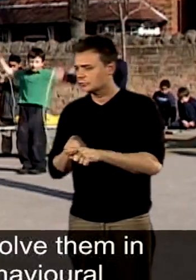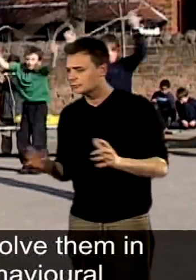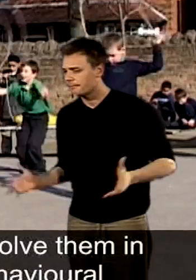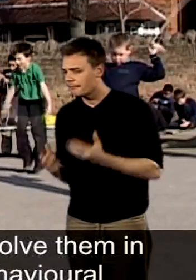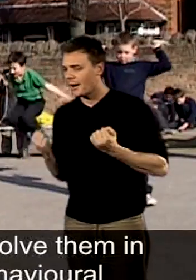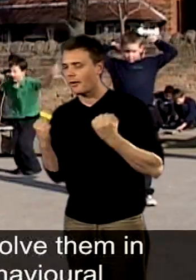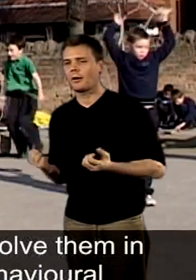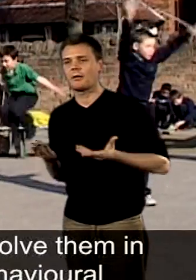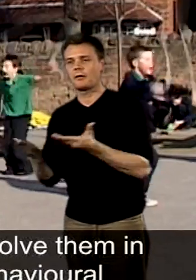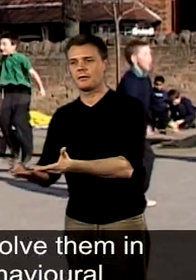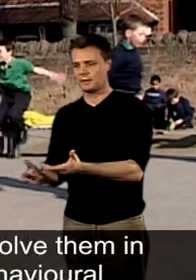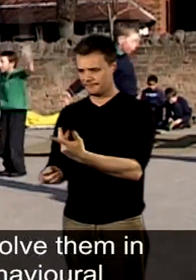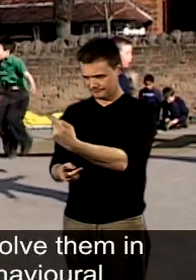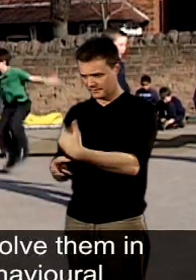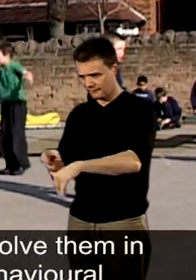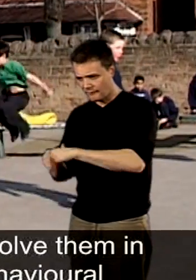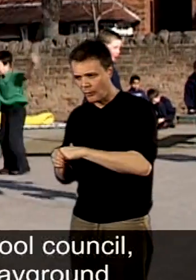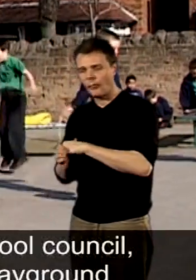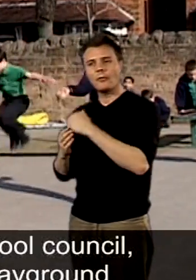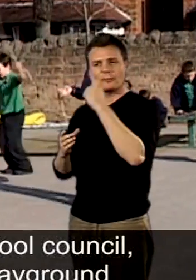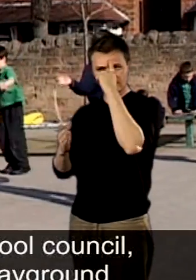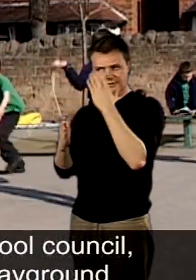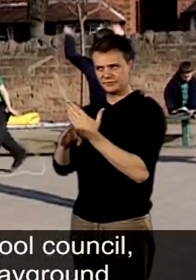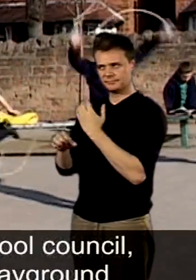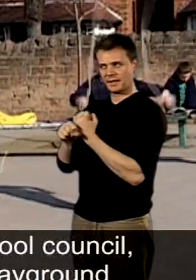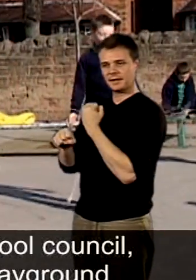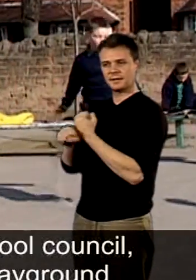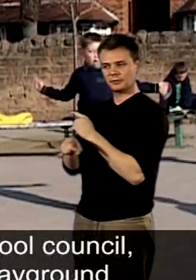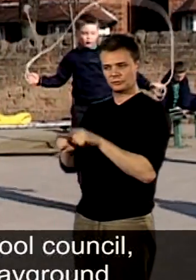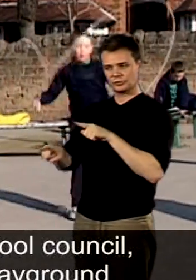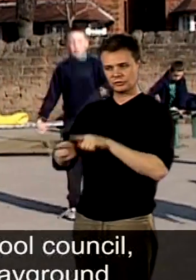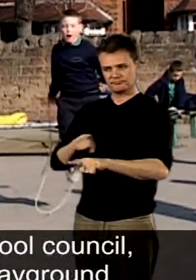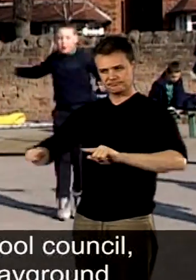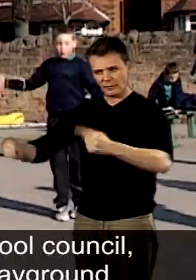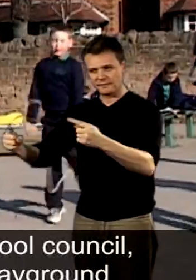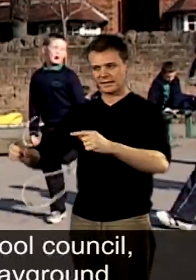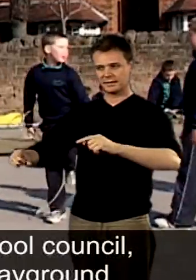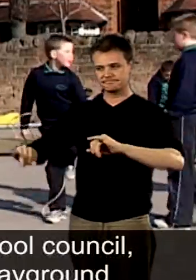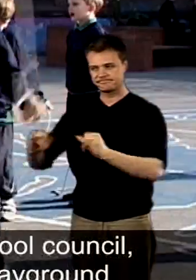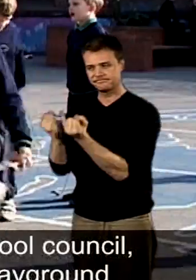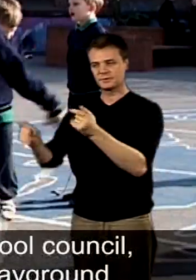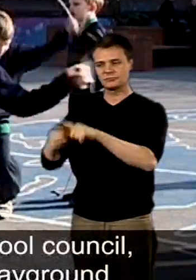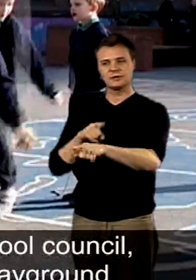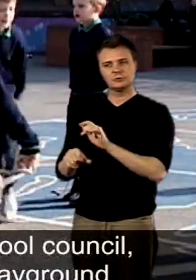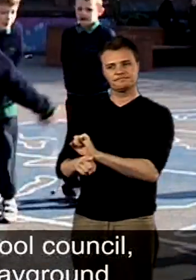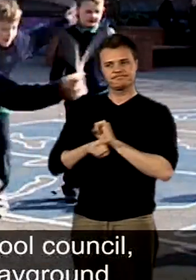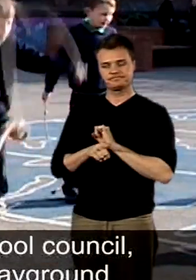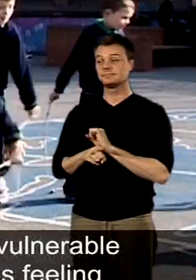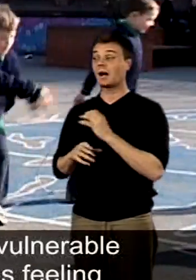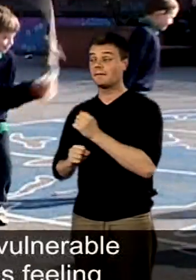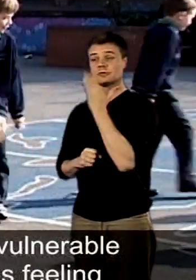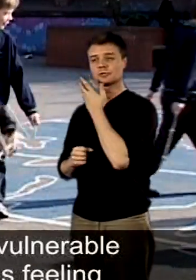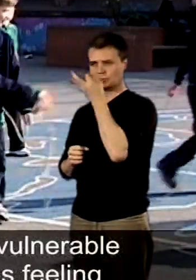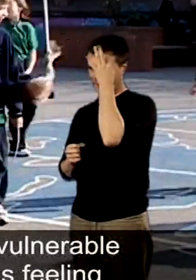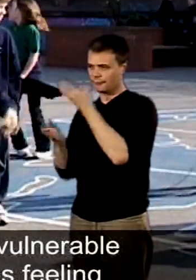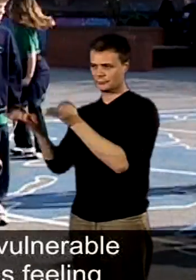them in decision-making, and to prevent behaviour incidents and conflict. Through school council, pupils have developed their own playground